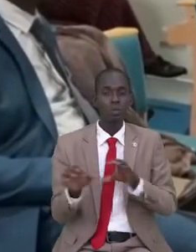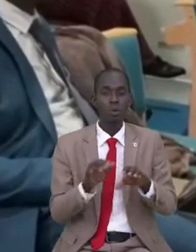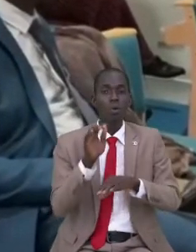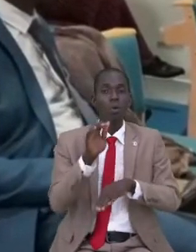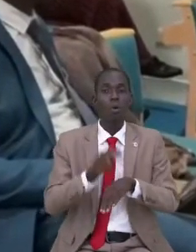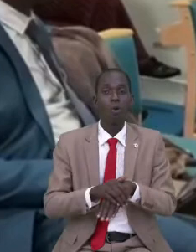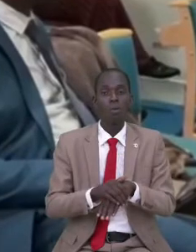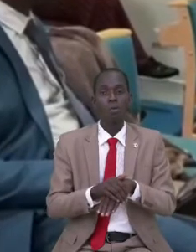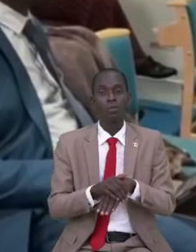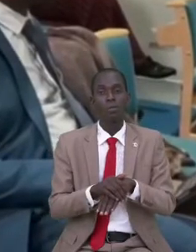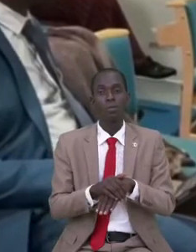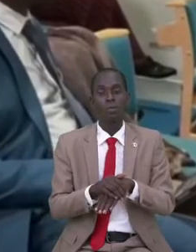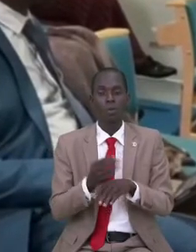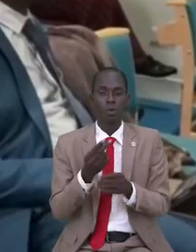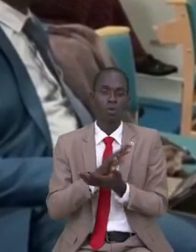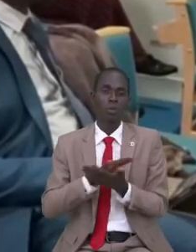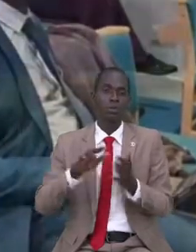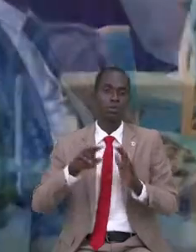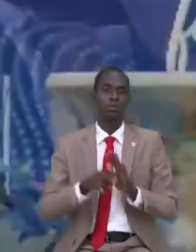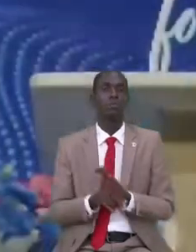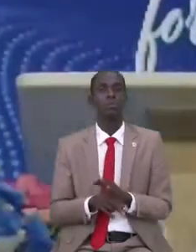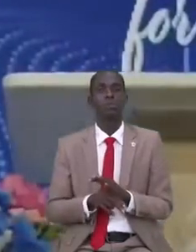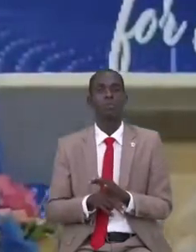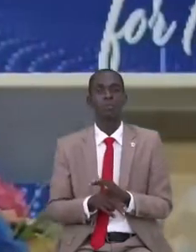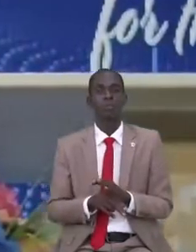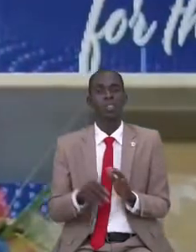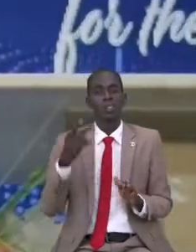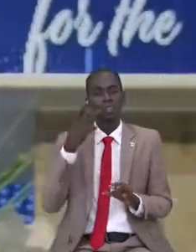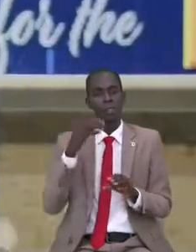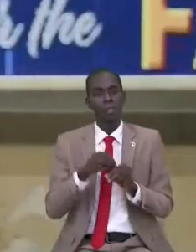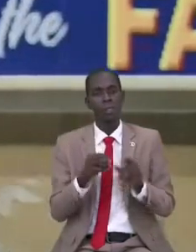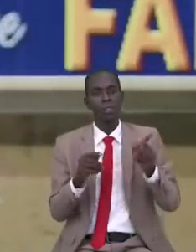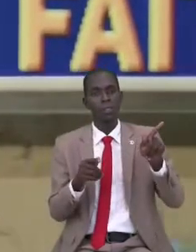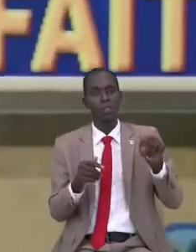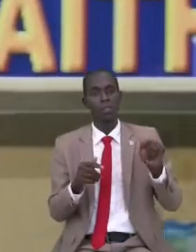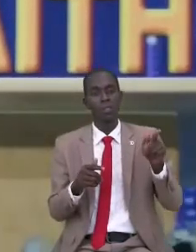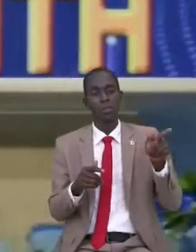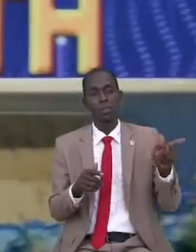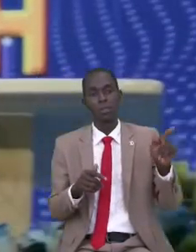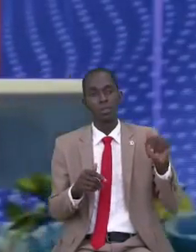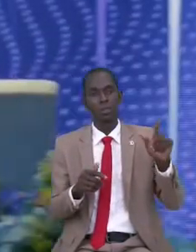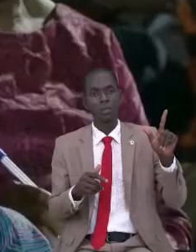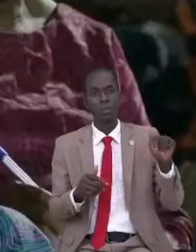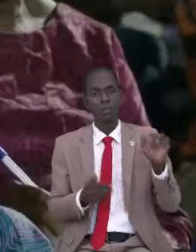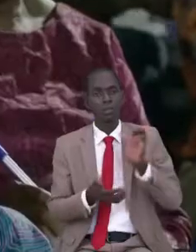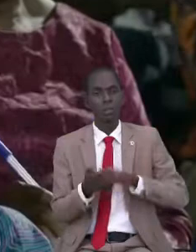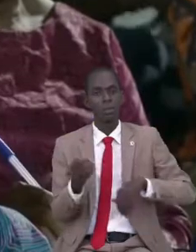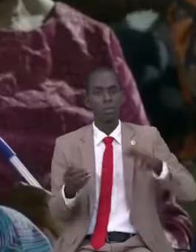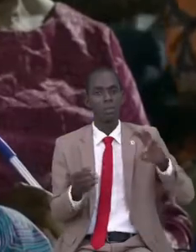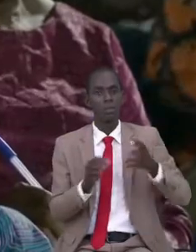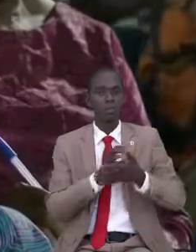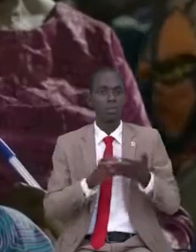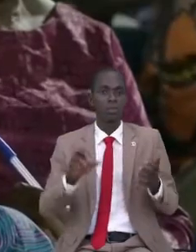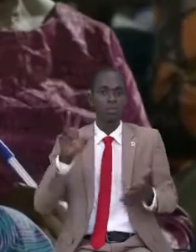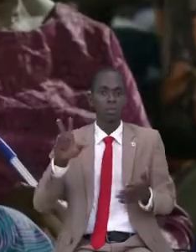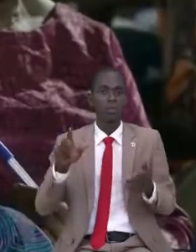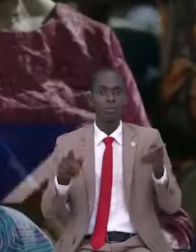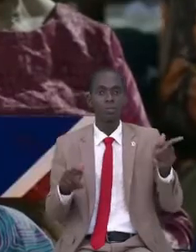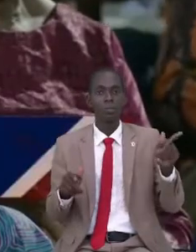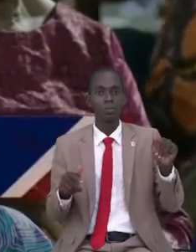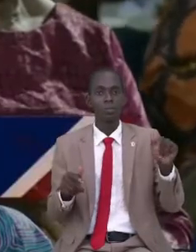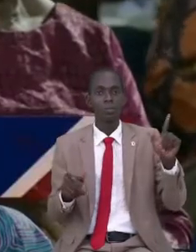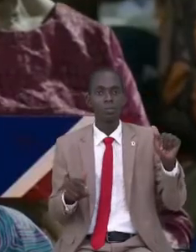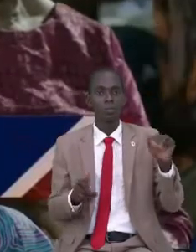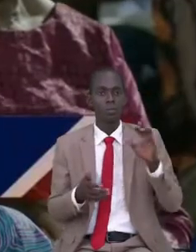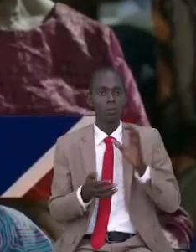on holiness. Let's look at Galatians chapter 6. I'm reading from verse 3 there. In verse 3 it says,